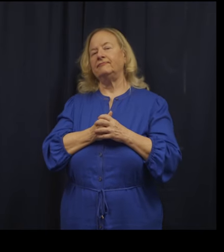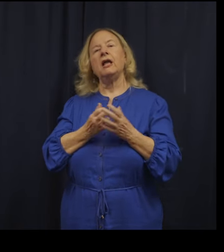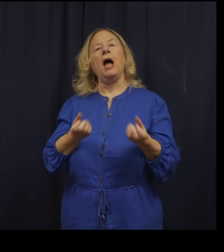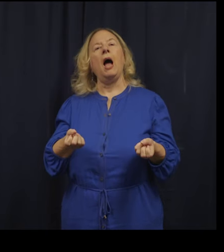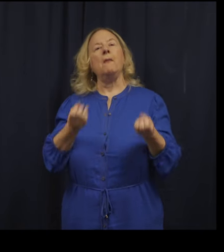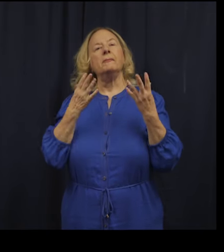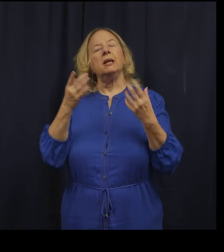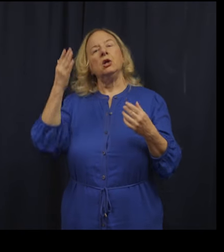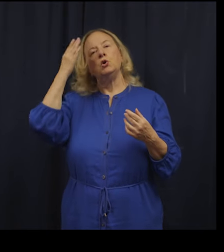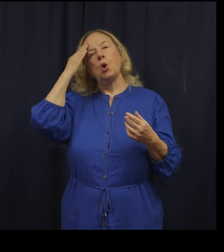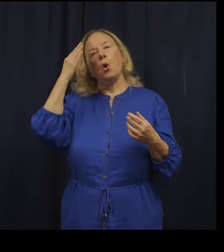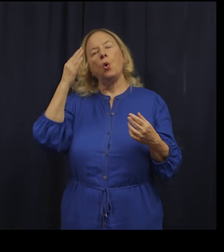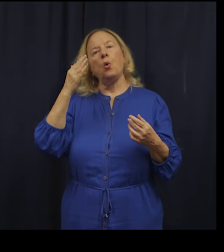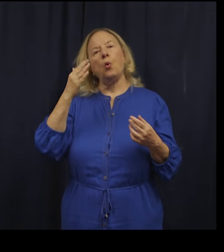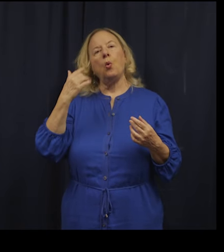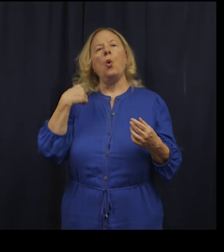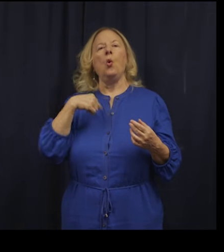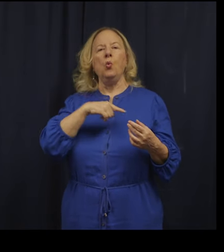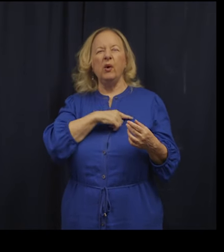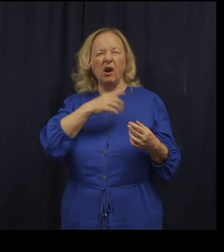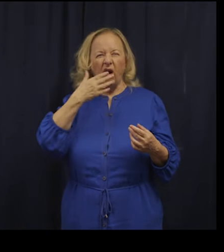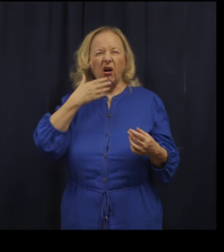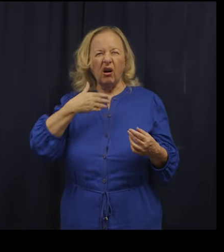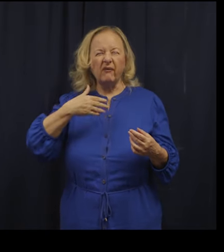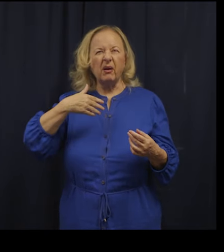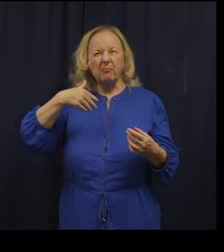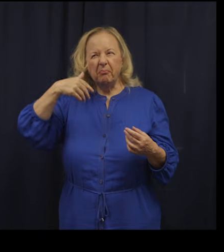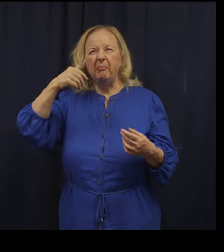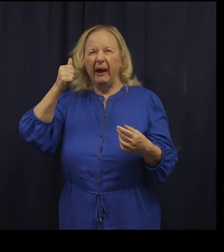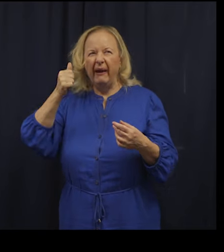how many of us know we definitely got the better end of the deal